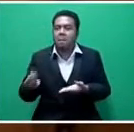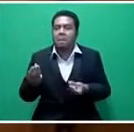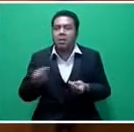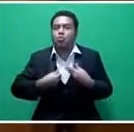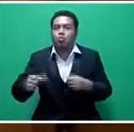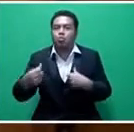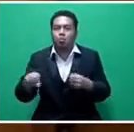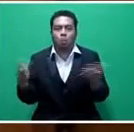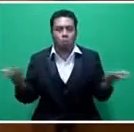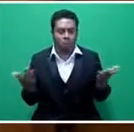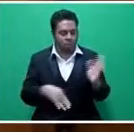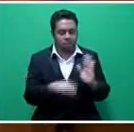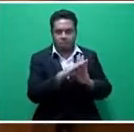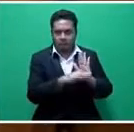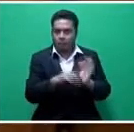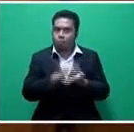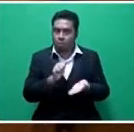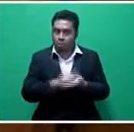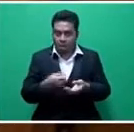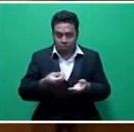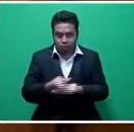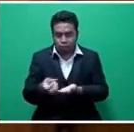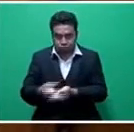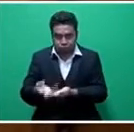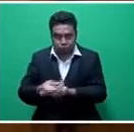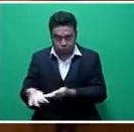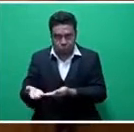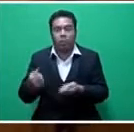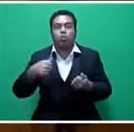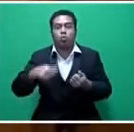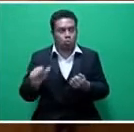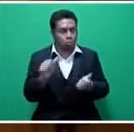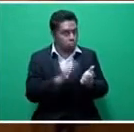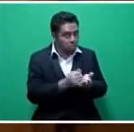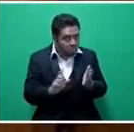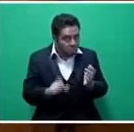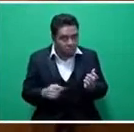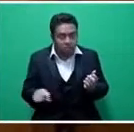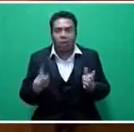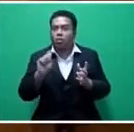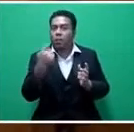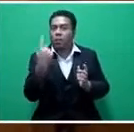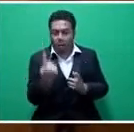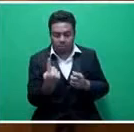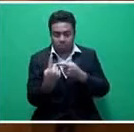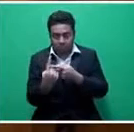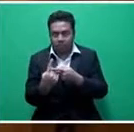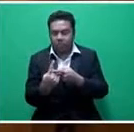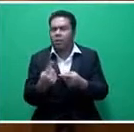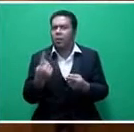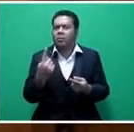efficiently, especially in this case, because the future of our young ones is at stake. 100% Term 1 2020 grant was